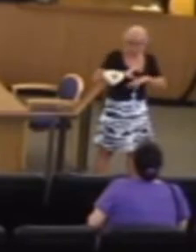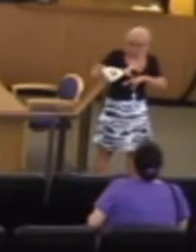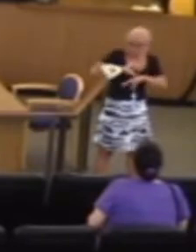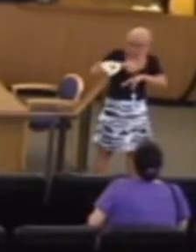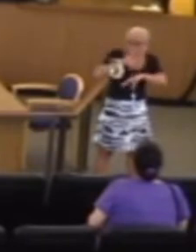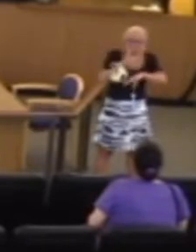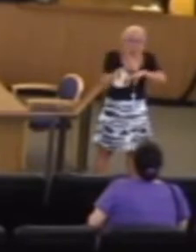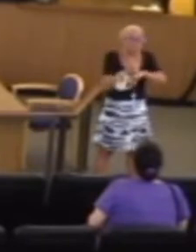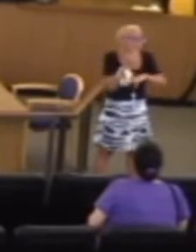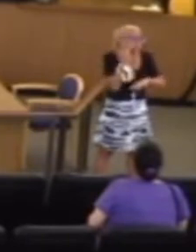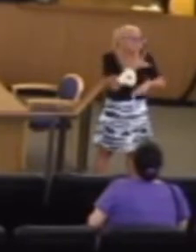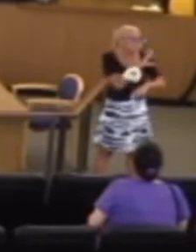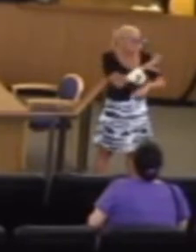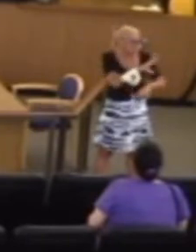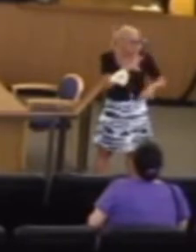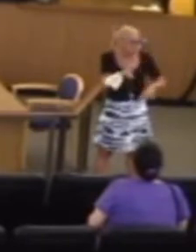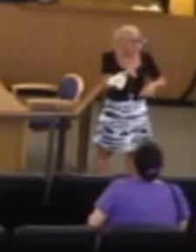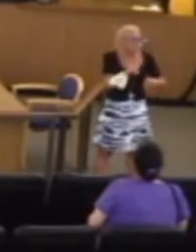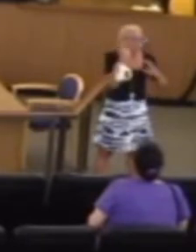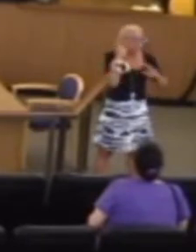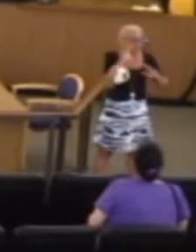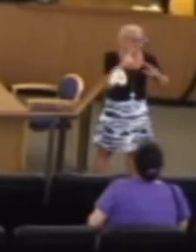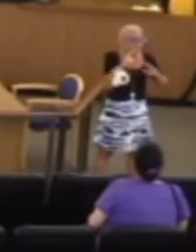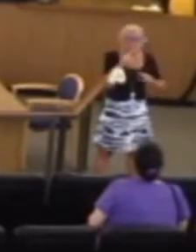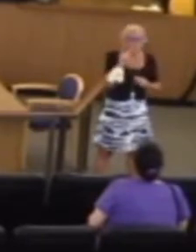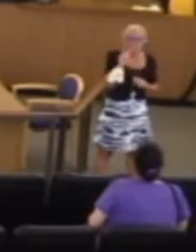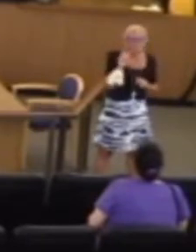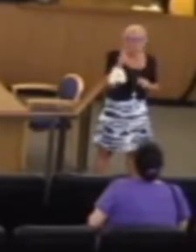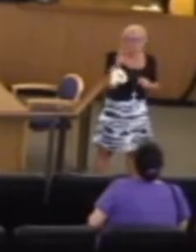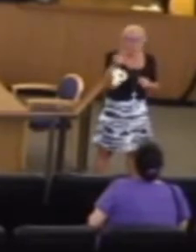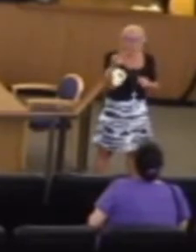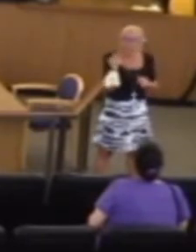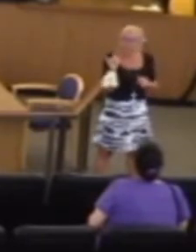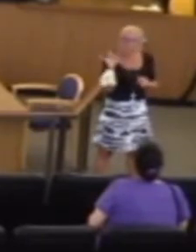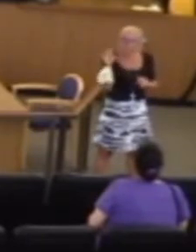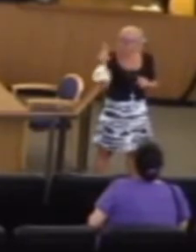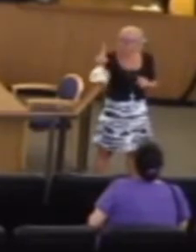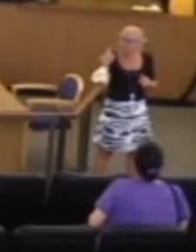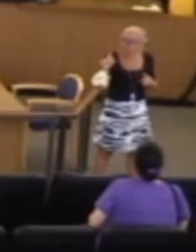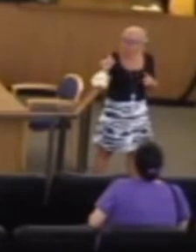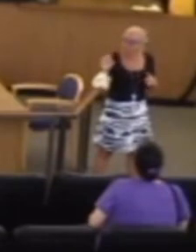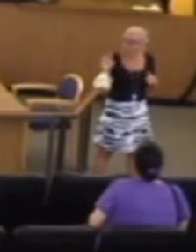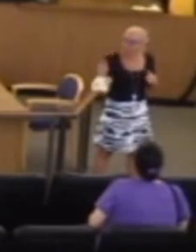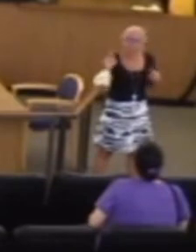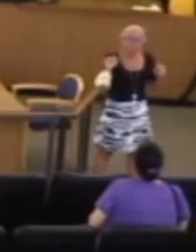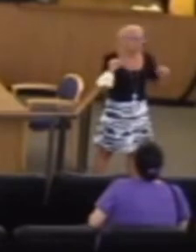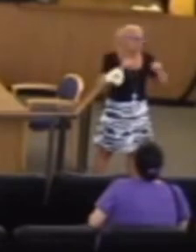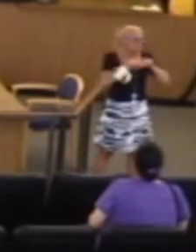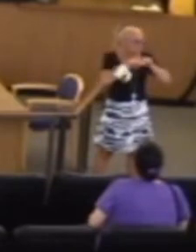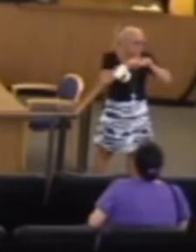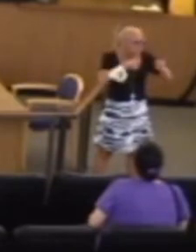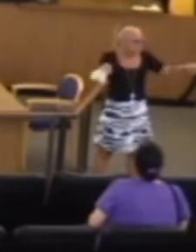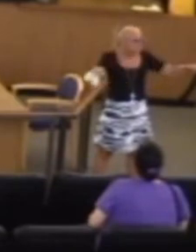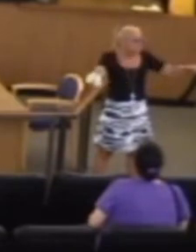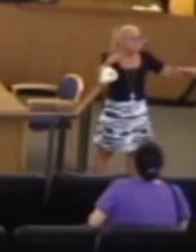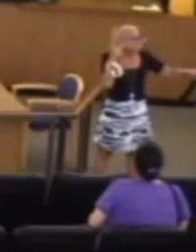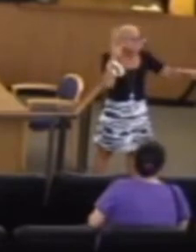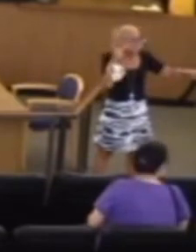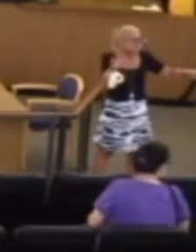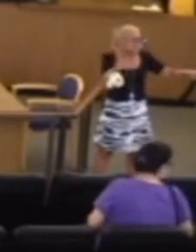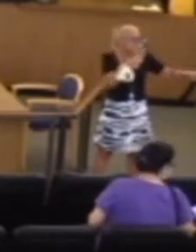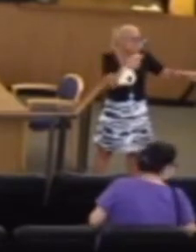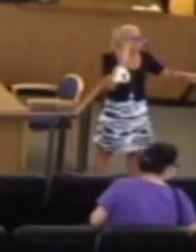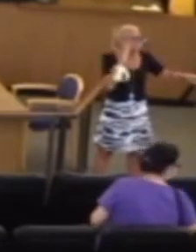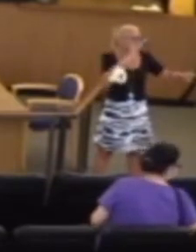town's website, anyone wishing to comment on this matter only was advised to send such comments in email, and those comments will be read into the